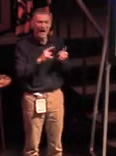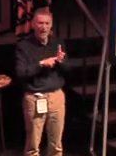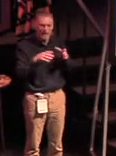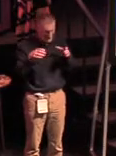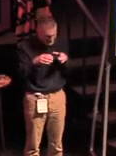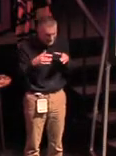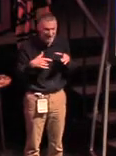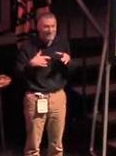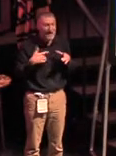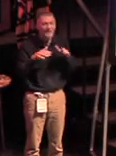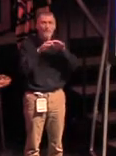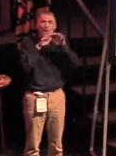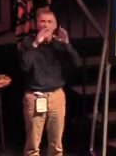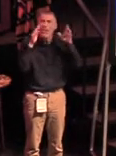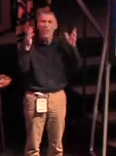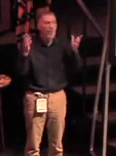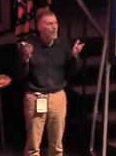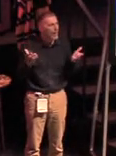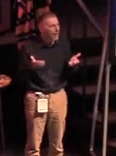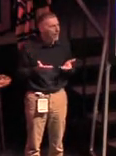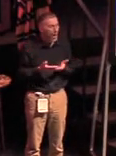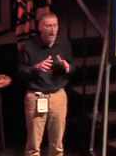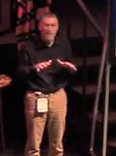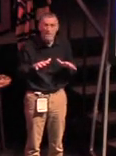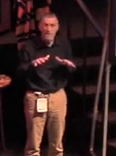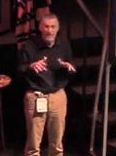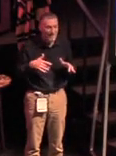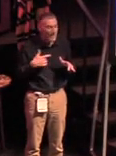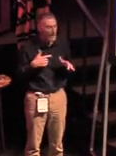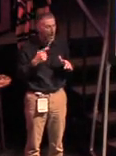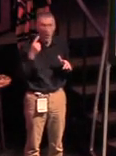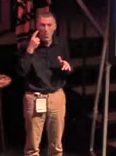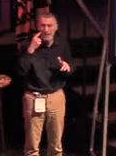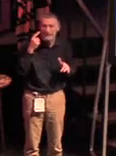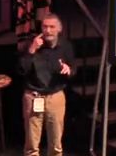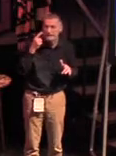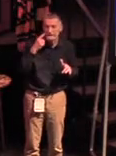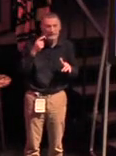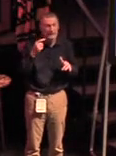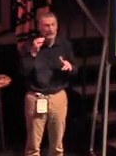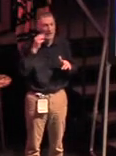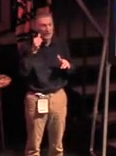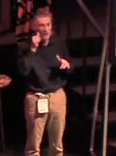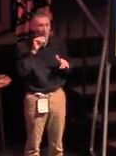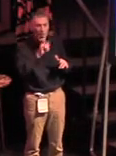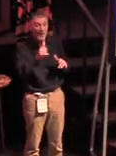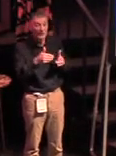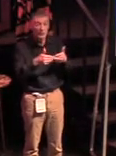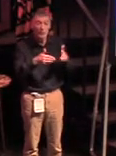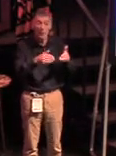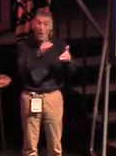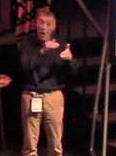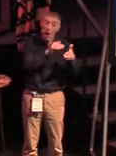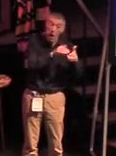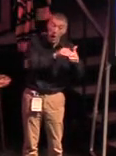was so amazing. And they realized how brilliant they are, how easy it is to get into the industry once you know which doors to push or who to speak to